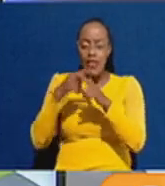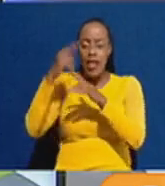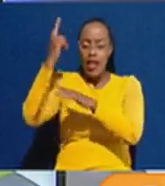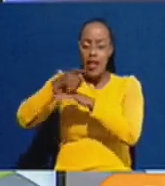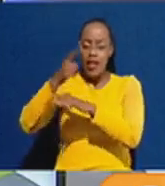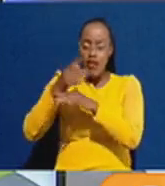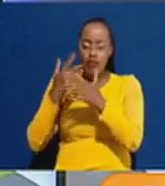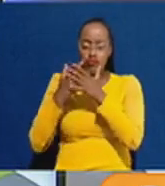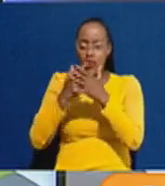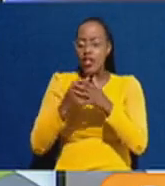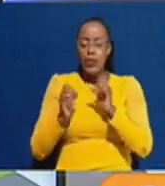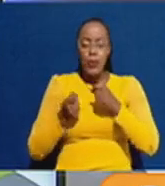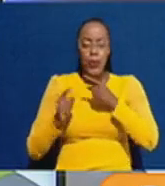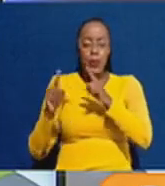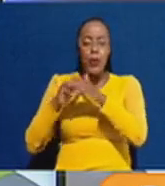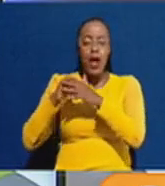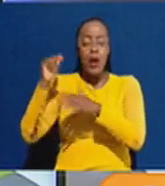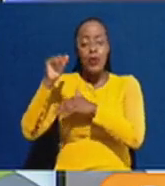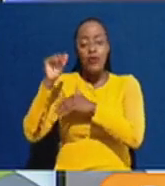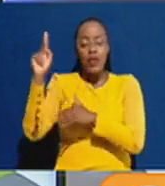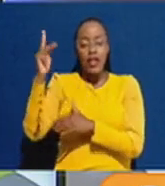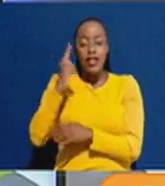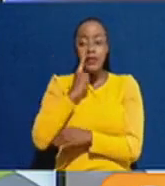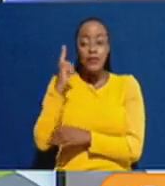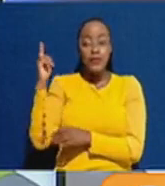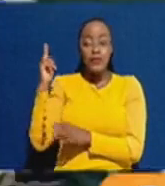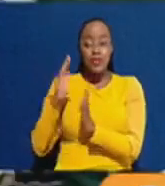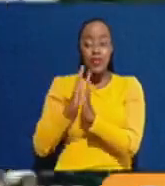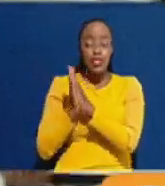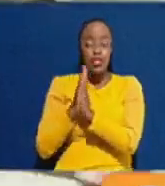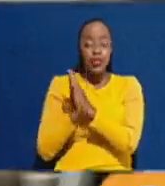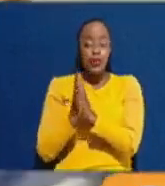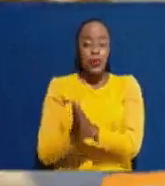and deportation. Hassan Mugambi reports.